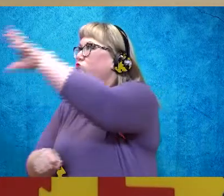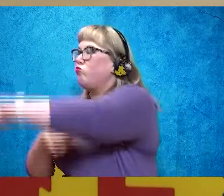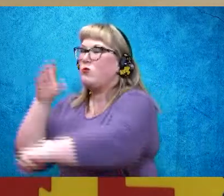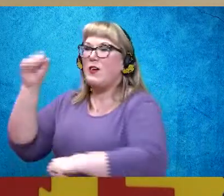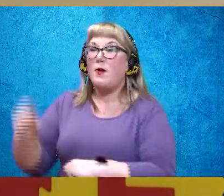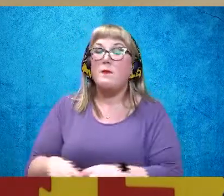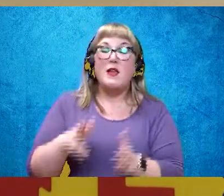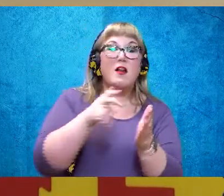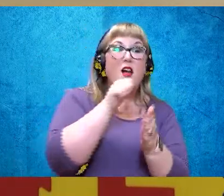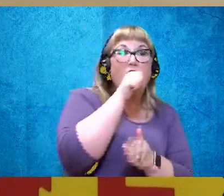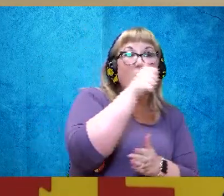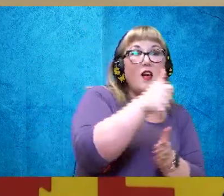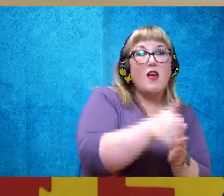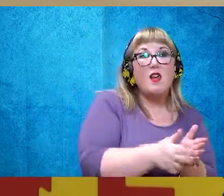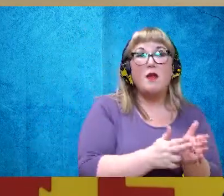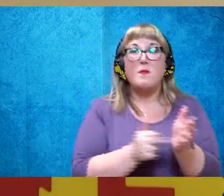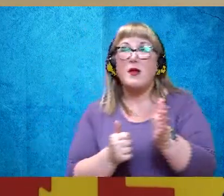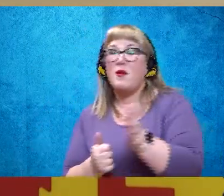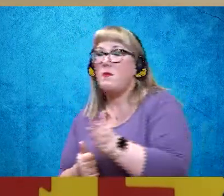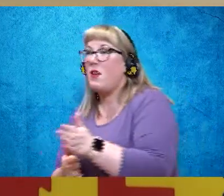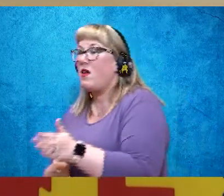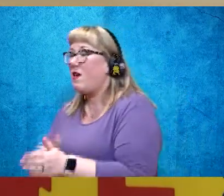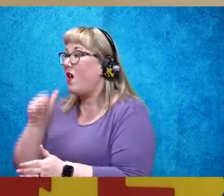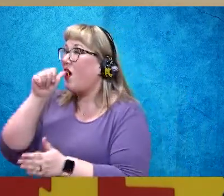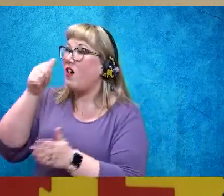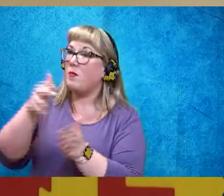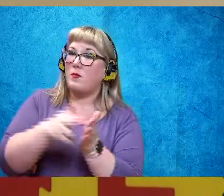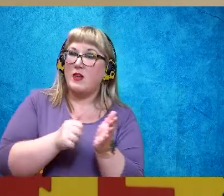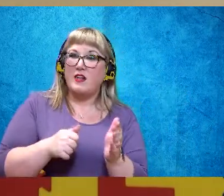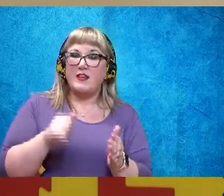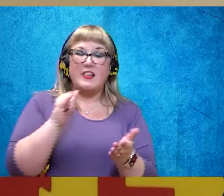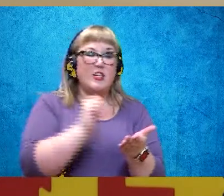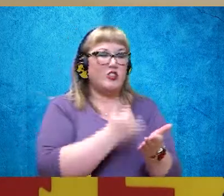them. Peanut, peanut butter,